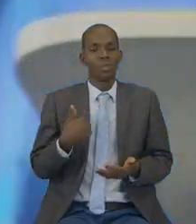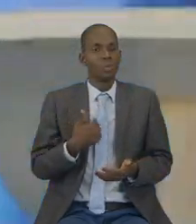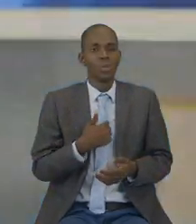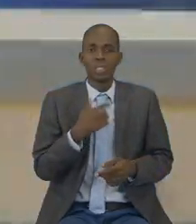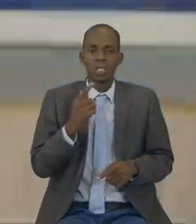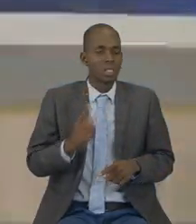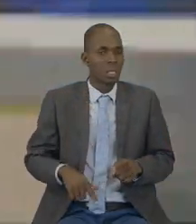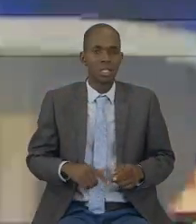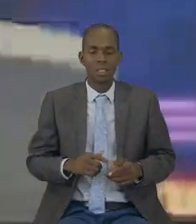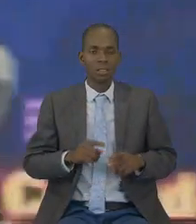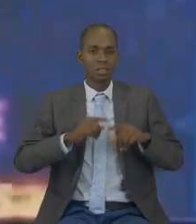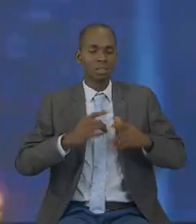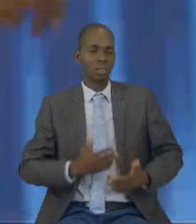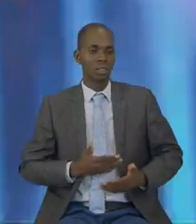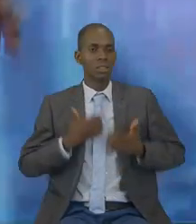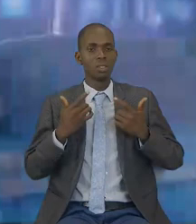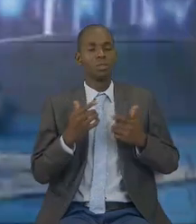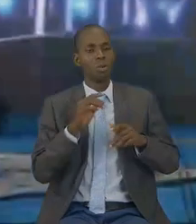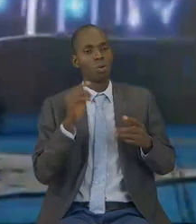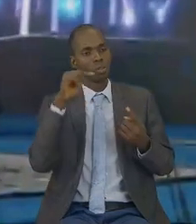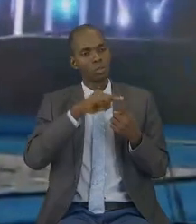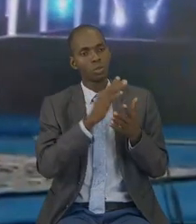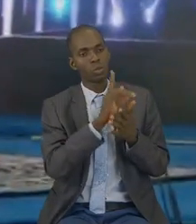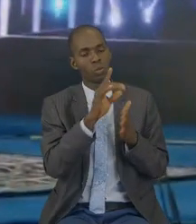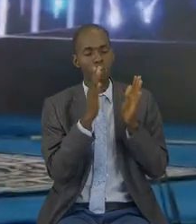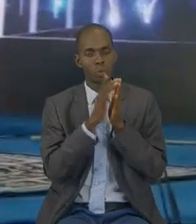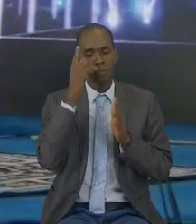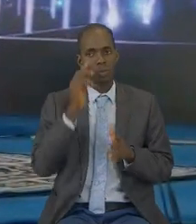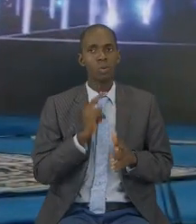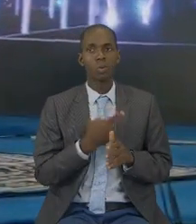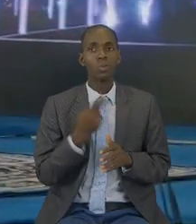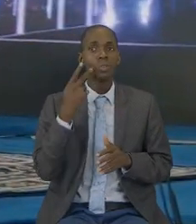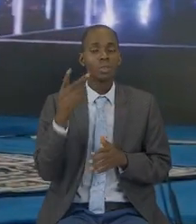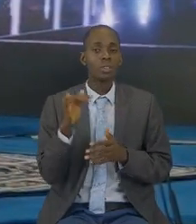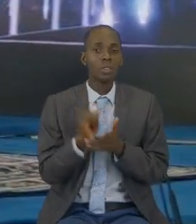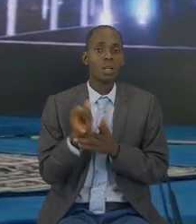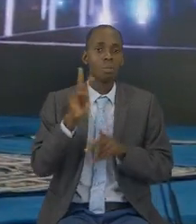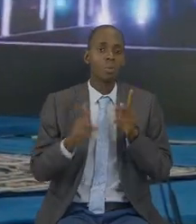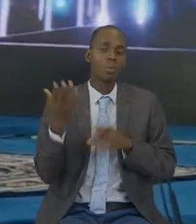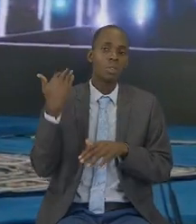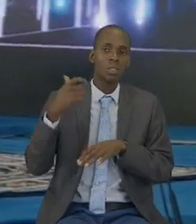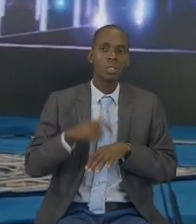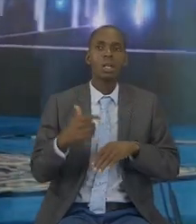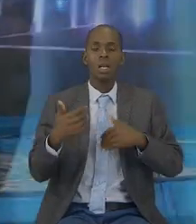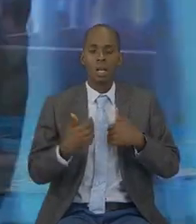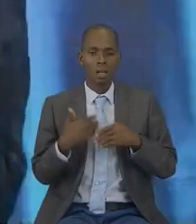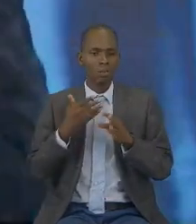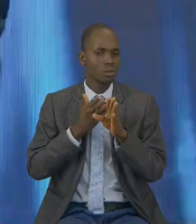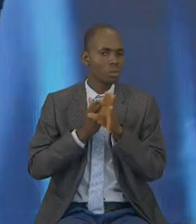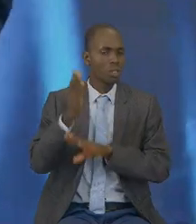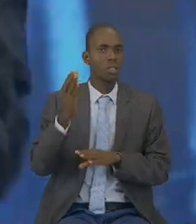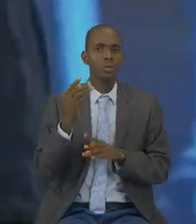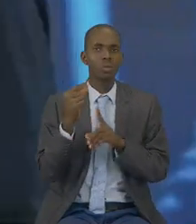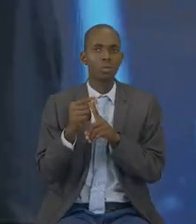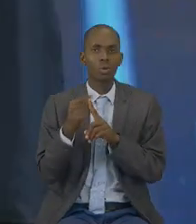except somebody does it for us. But to see those people, they had direct ministration from the Lord,